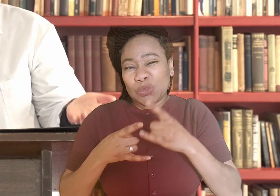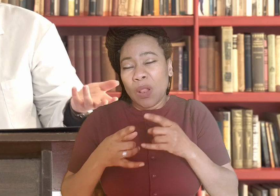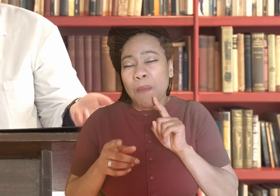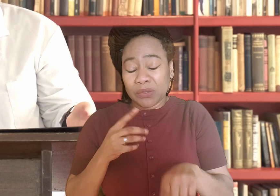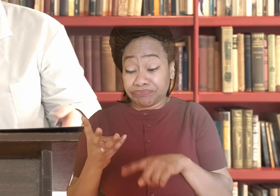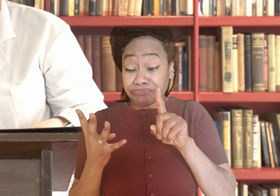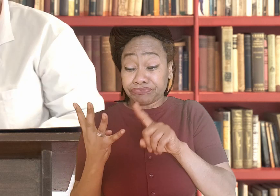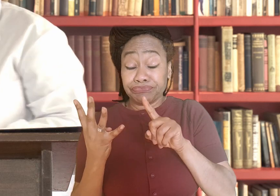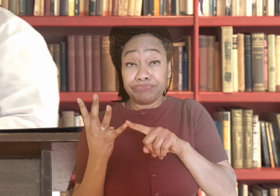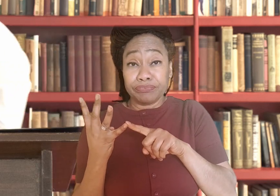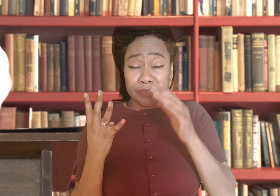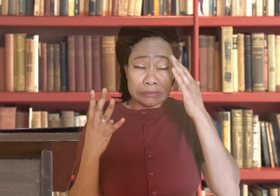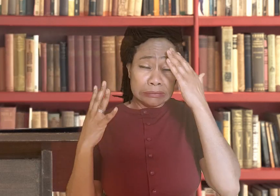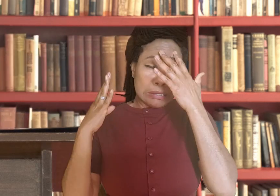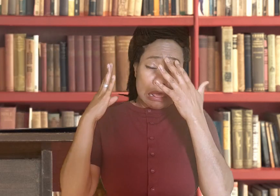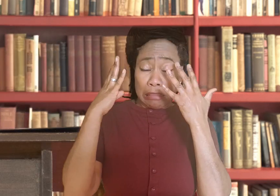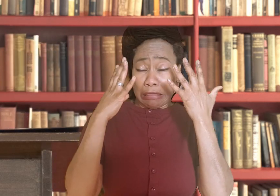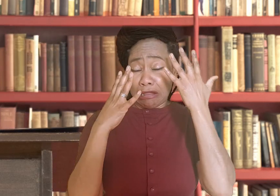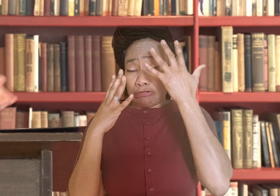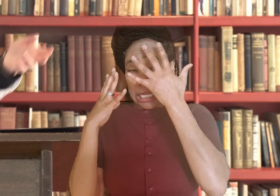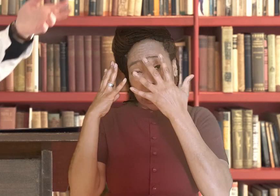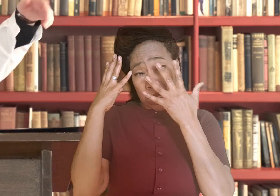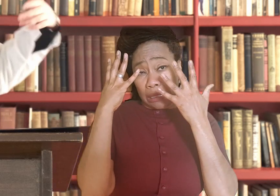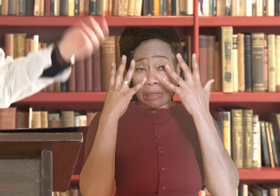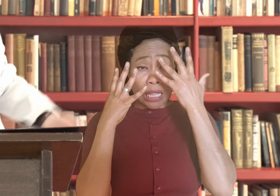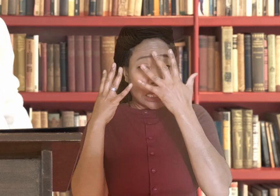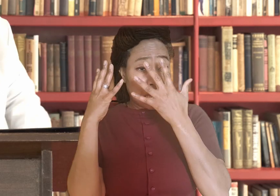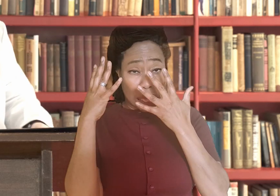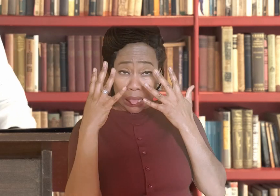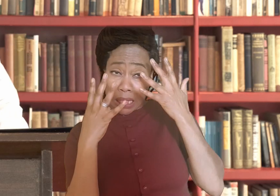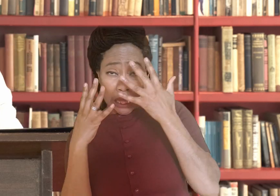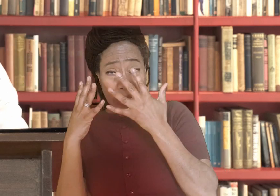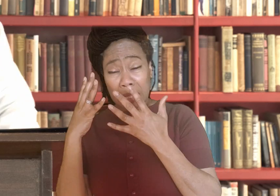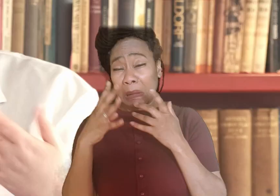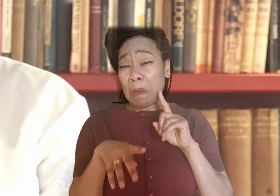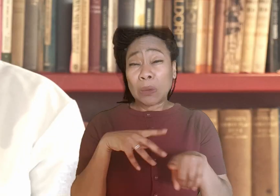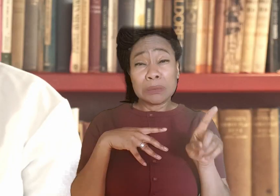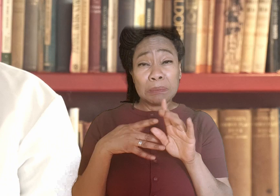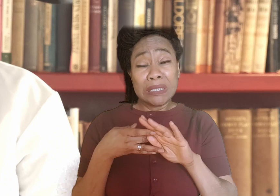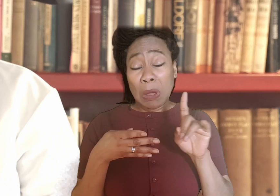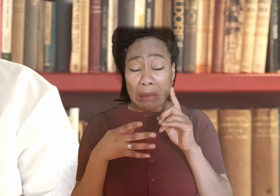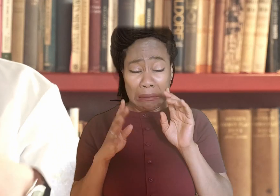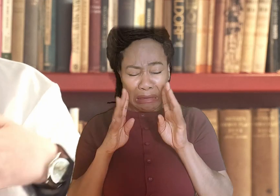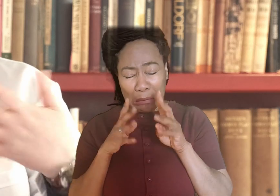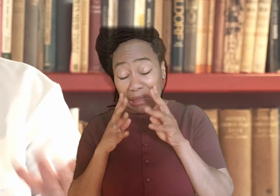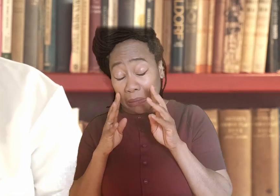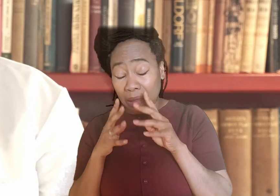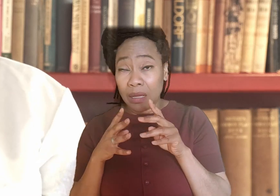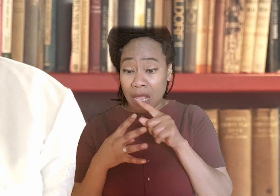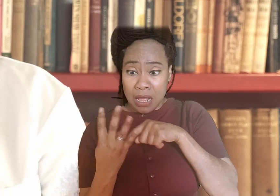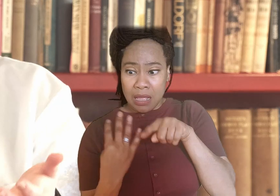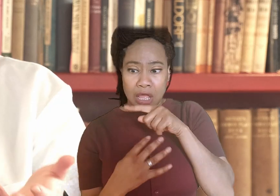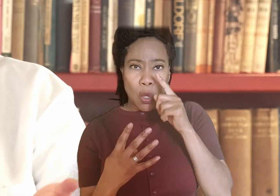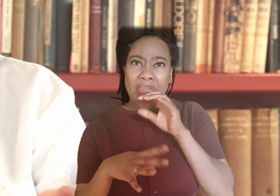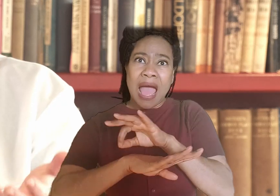4, delirium, just generally wandering around and crying a bit. These stages could last hours,